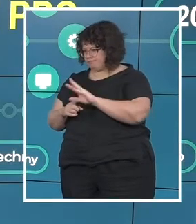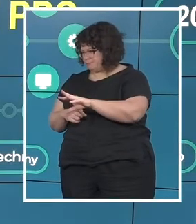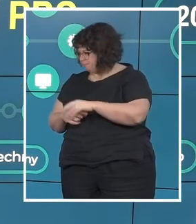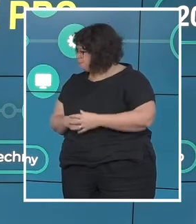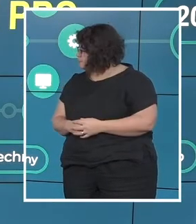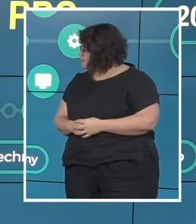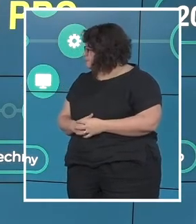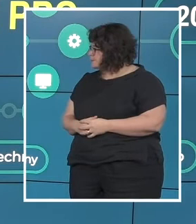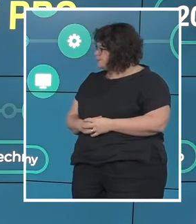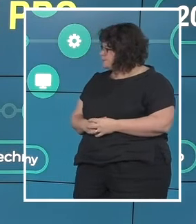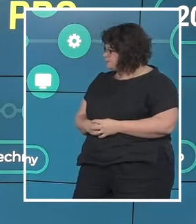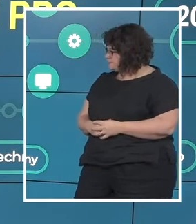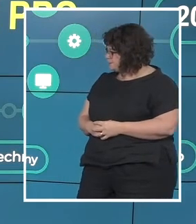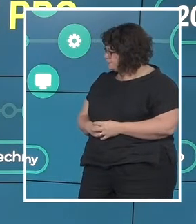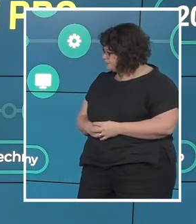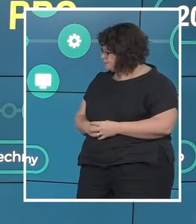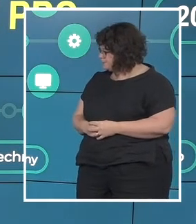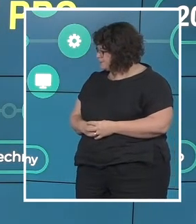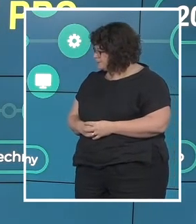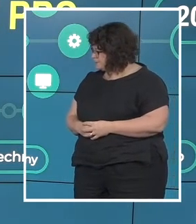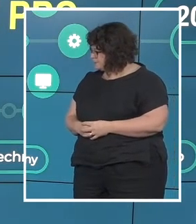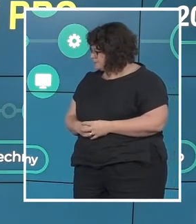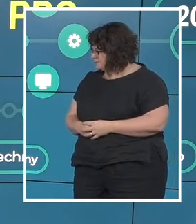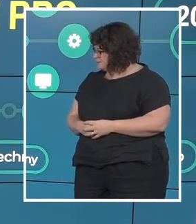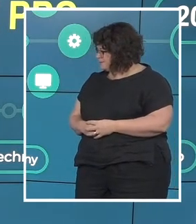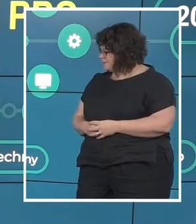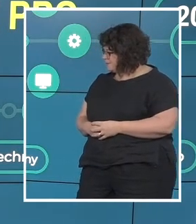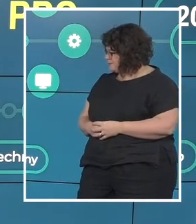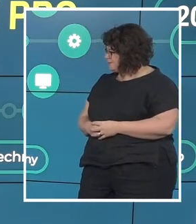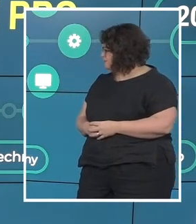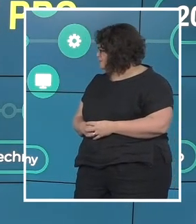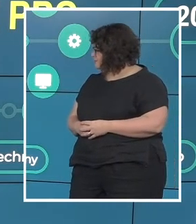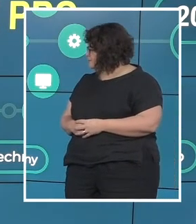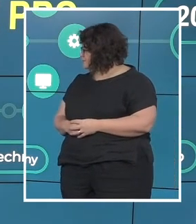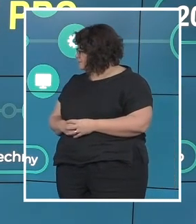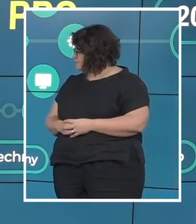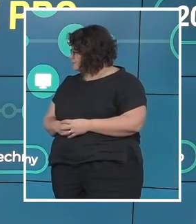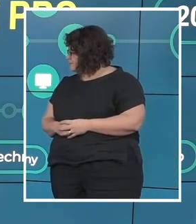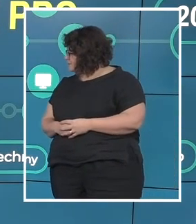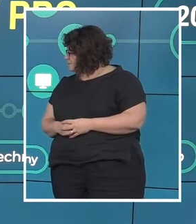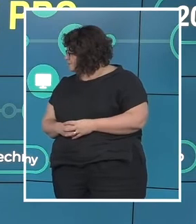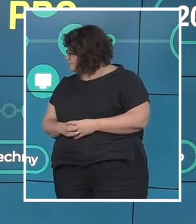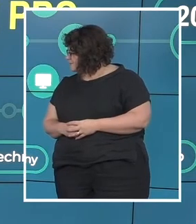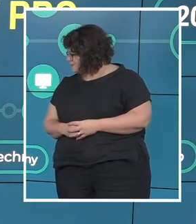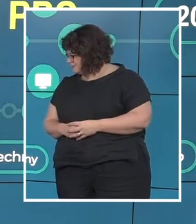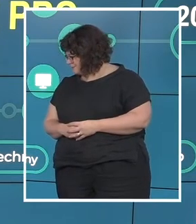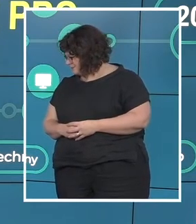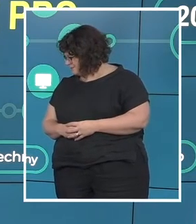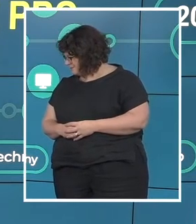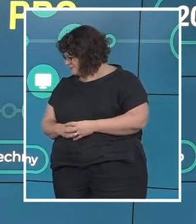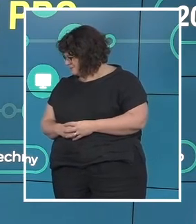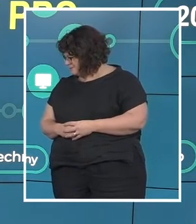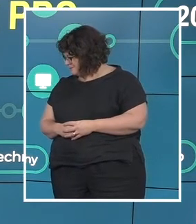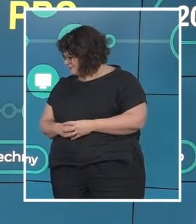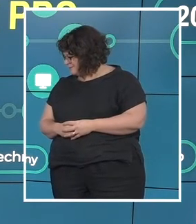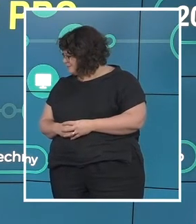Sorry, I've lost where my question was. Mark, did you notice any? Sorry, I'm on. No. Oh. I'm